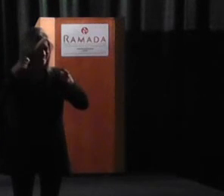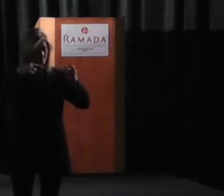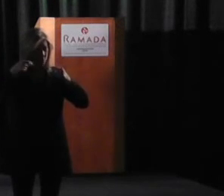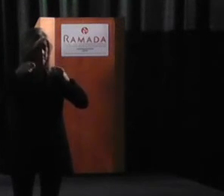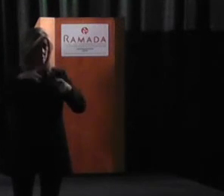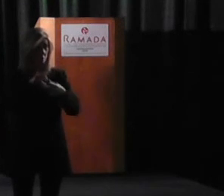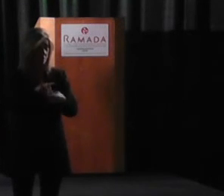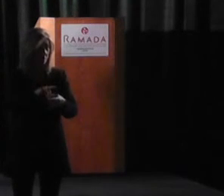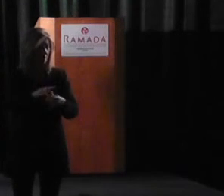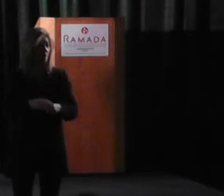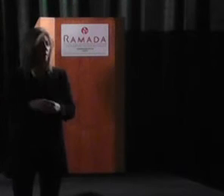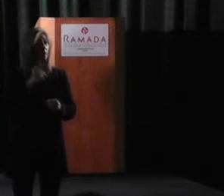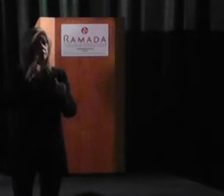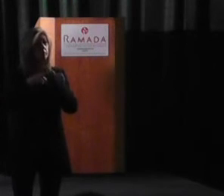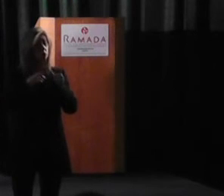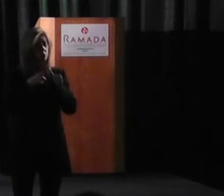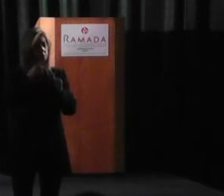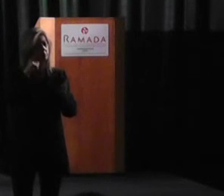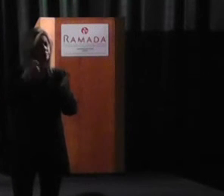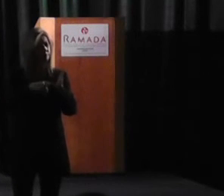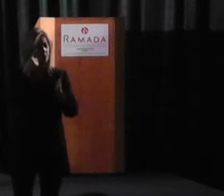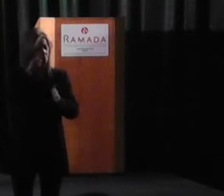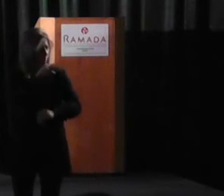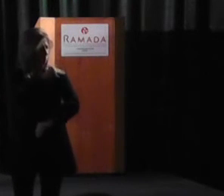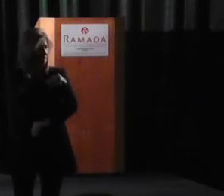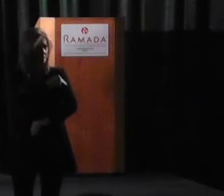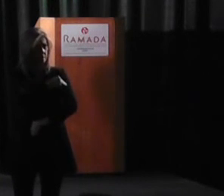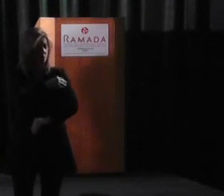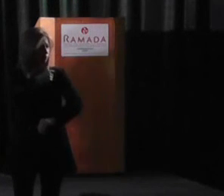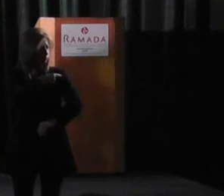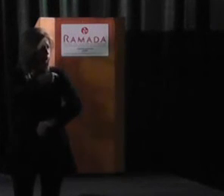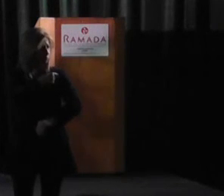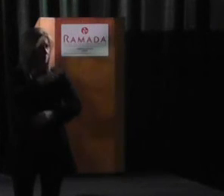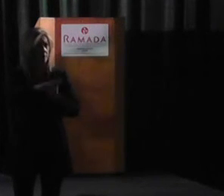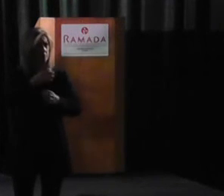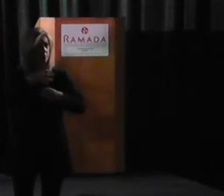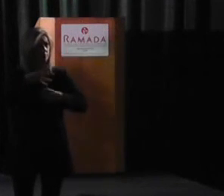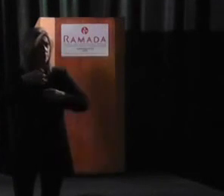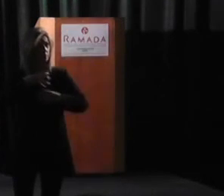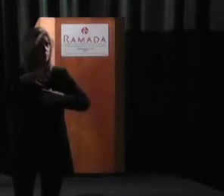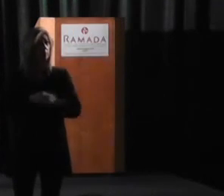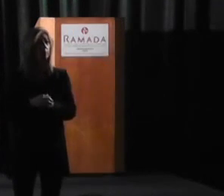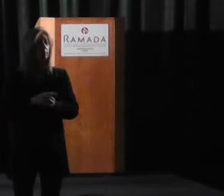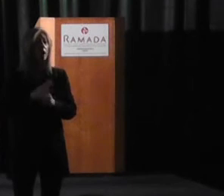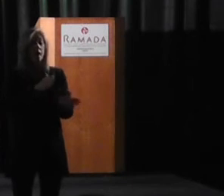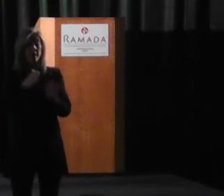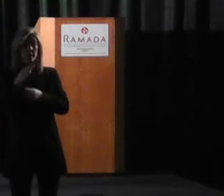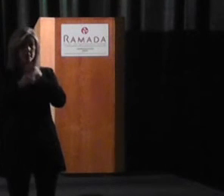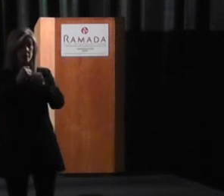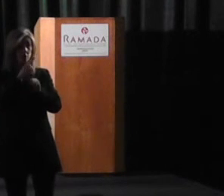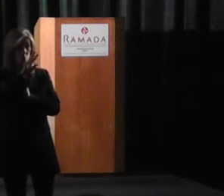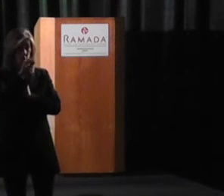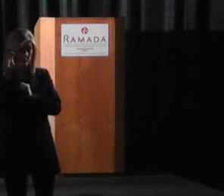machine to stimulate weakened muscles to contract. Also, in the year 2000, the center was renamed the Stedward Center